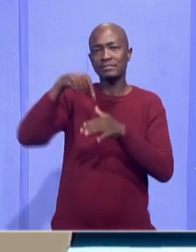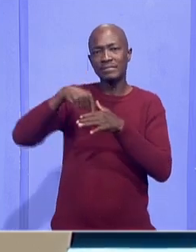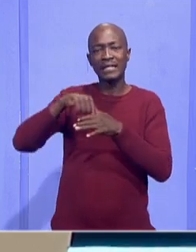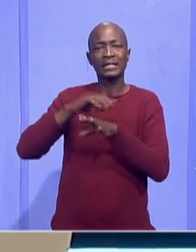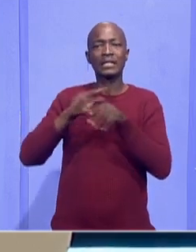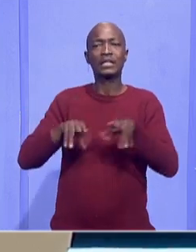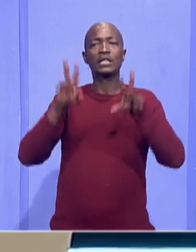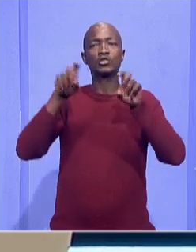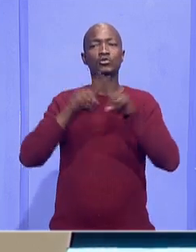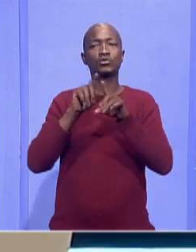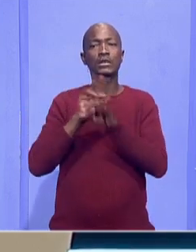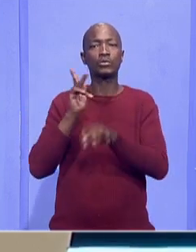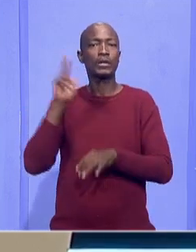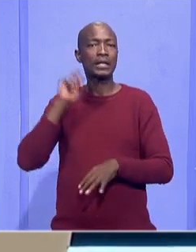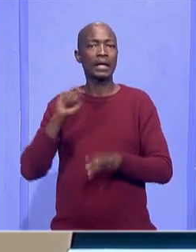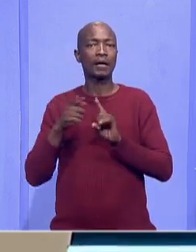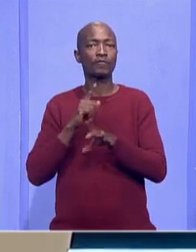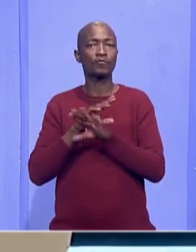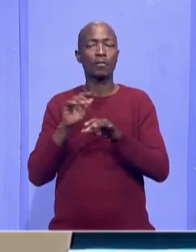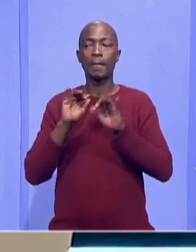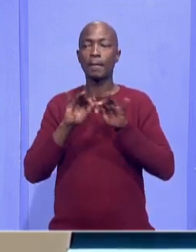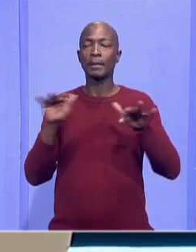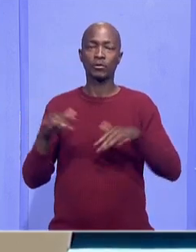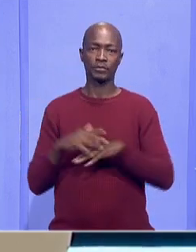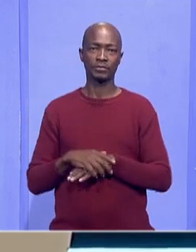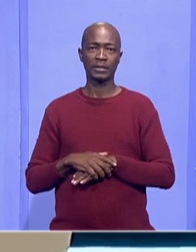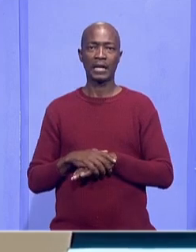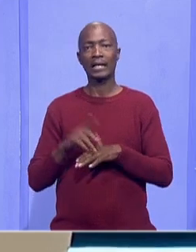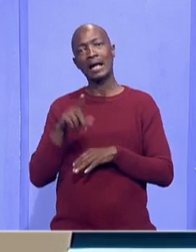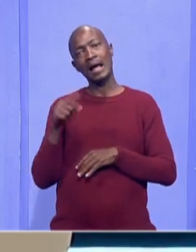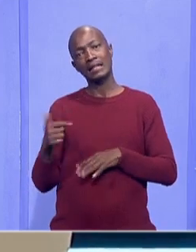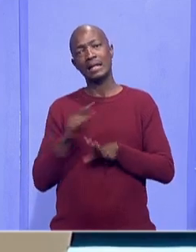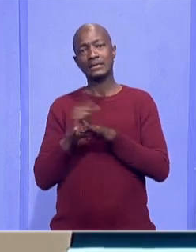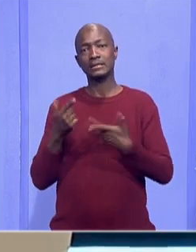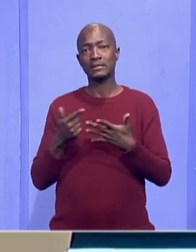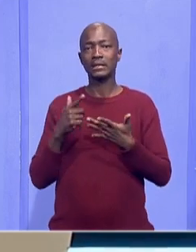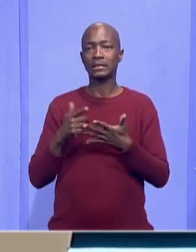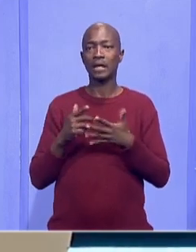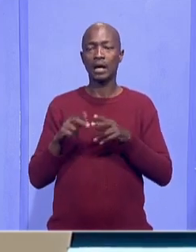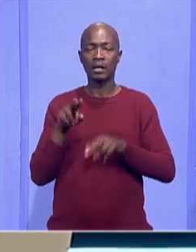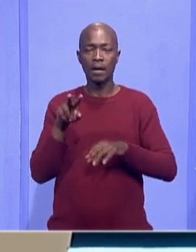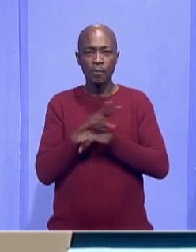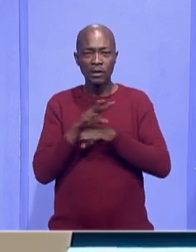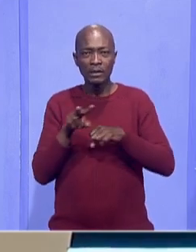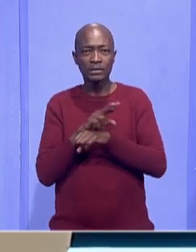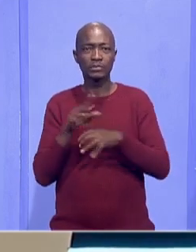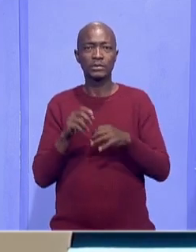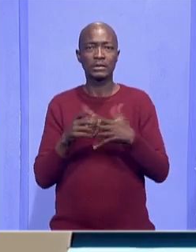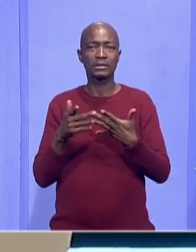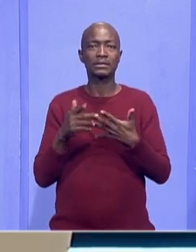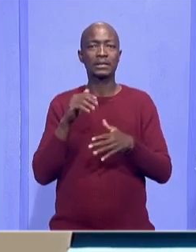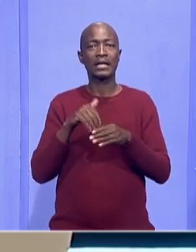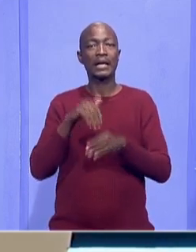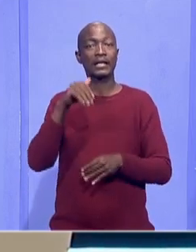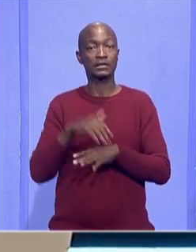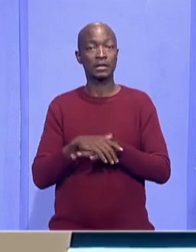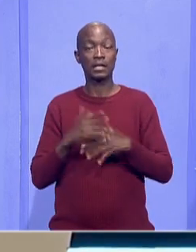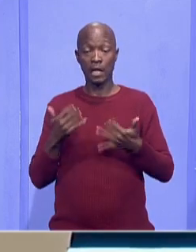and hearing of on the ground, and also those that are monitoring some of these elections. So on that note, we are now joined by Chief